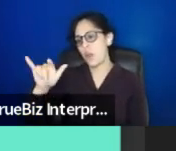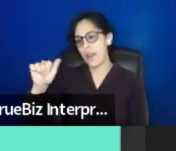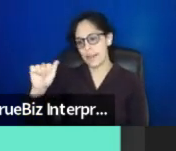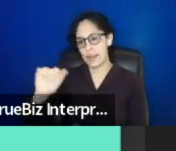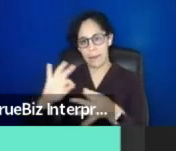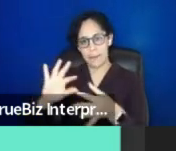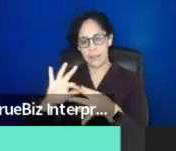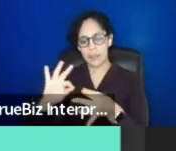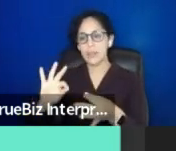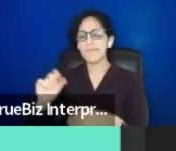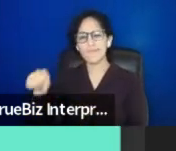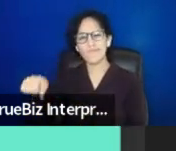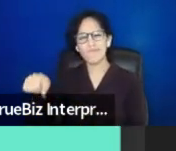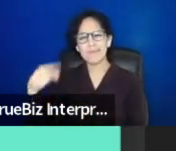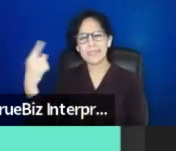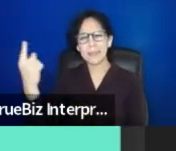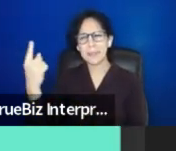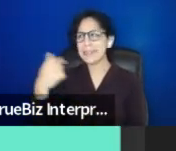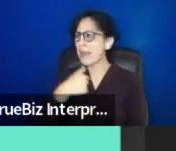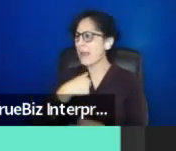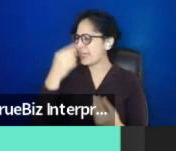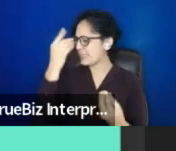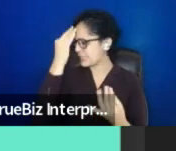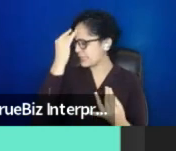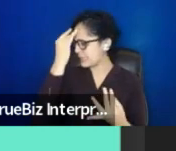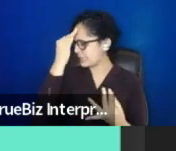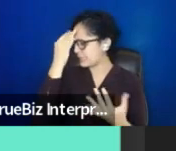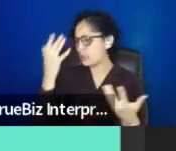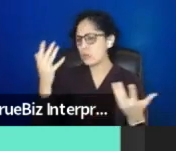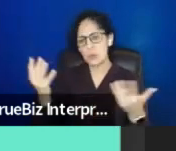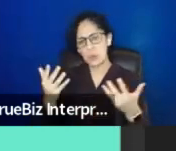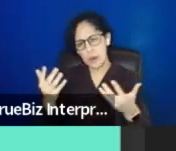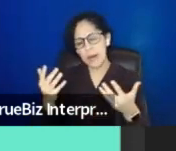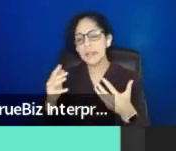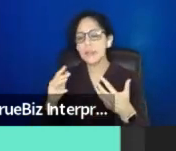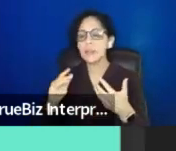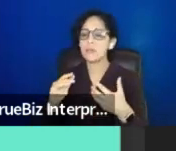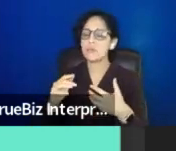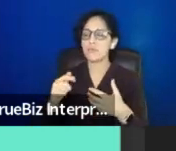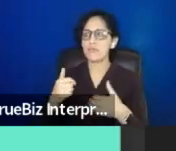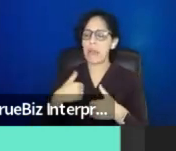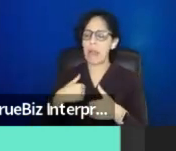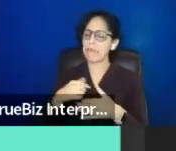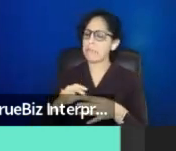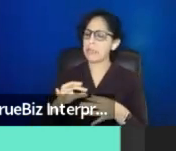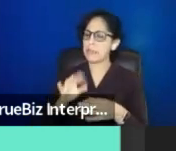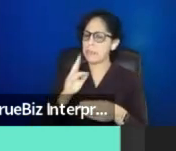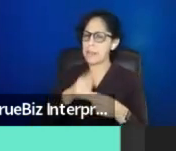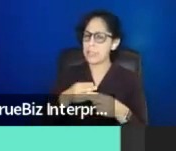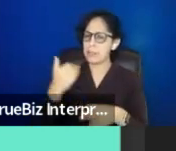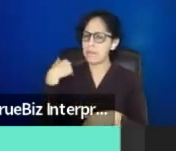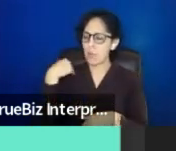something I think about and was the fact that, you know, I've shared before with